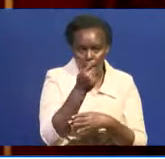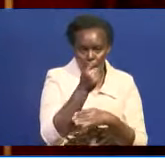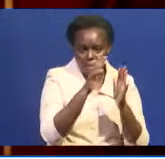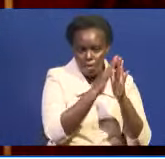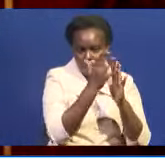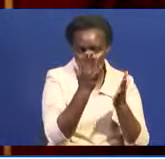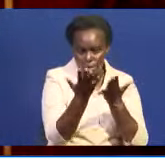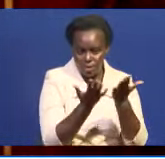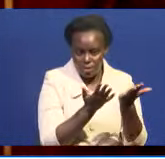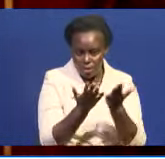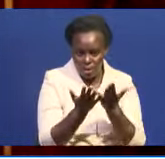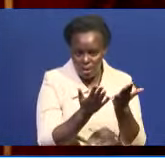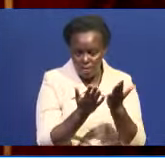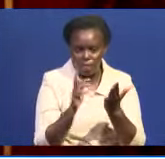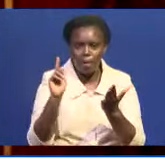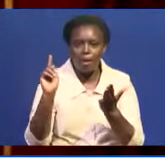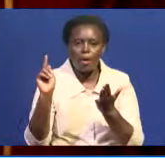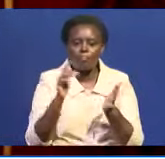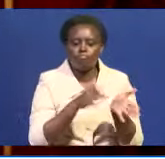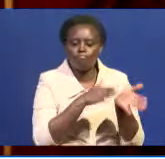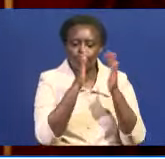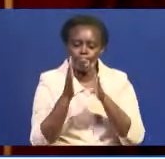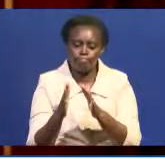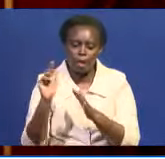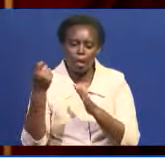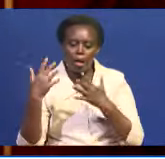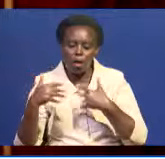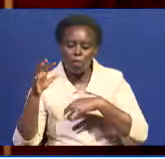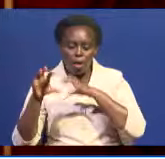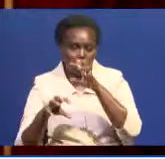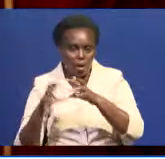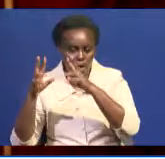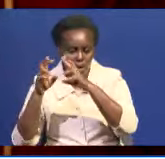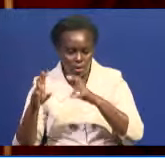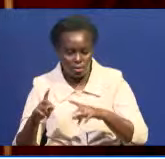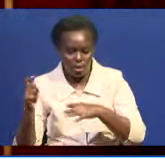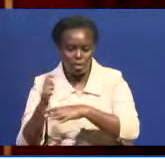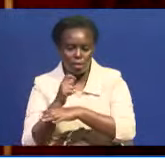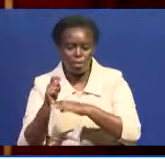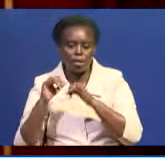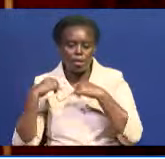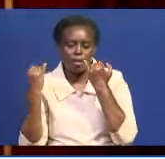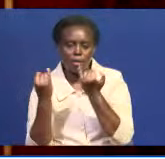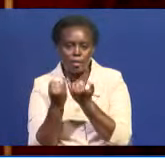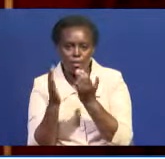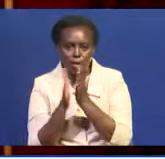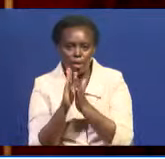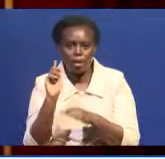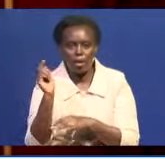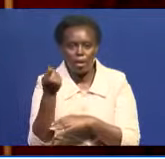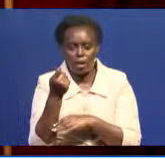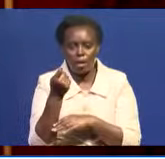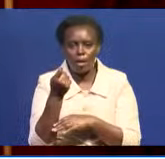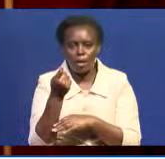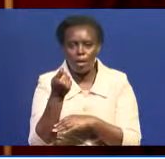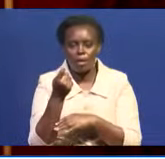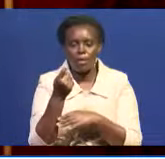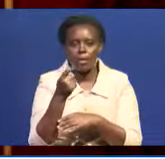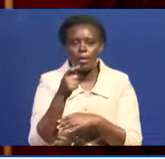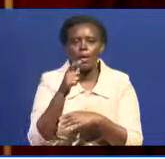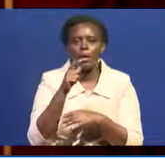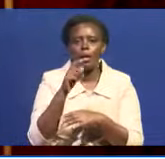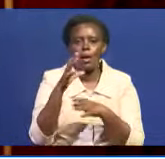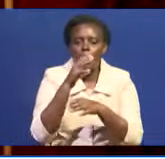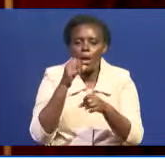Forest Service, Kenya Wildlife Research and Training Institute, Kenya Water Towers Agency,